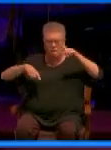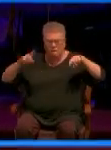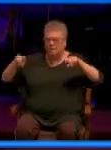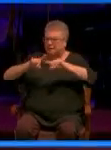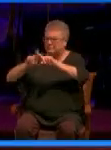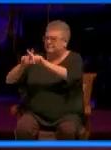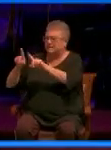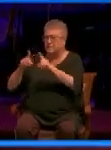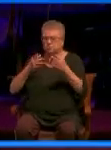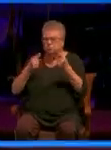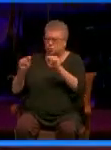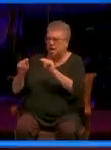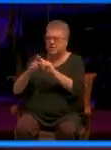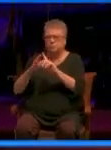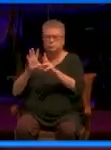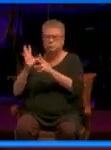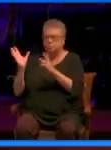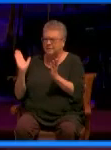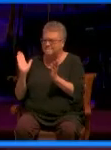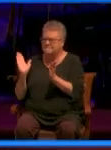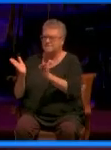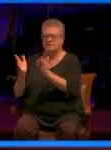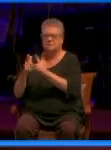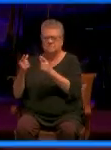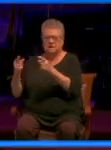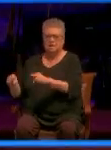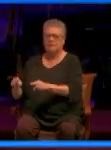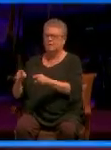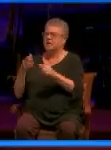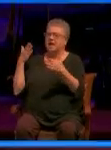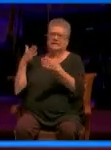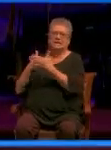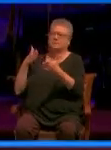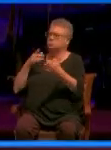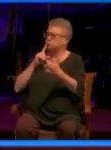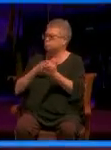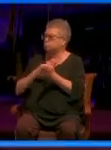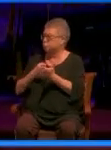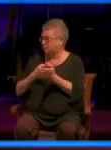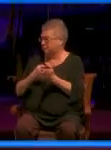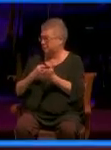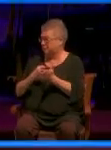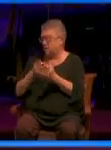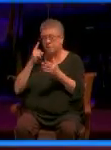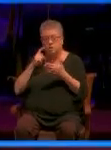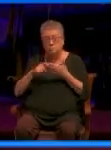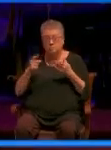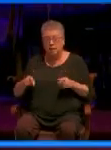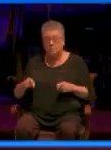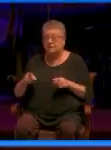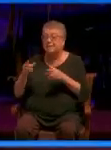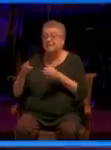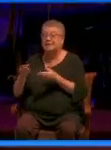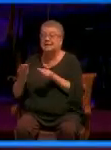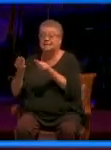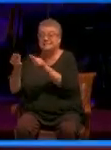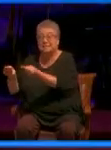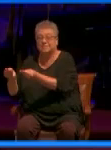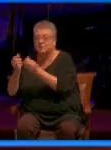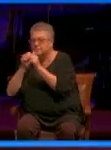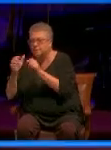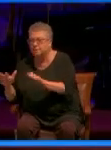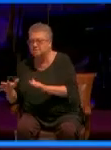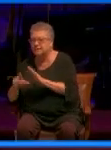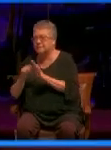can in telling this story against the truth. Now notice what happens though. He gets the blessing. Look at verse